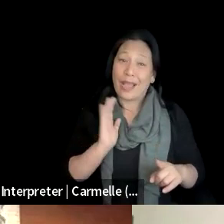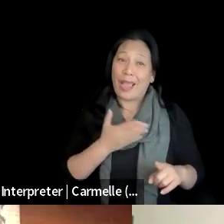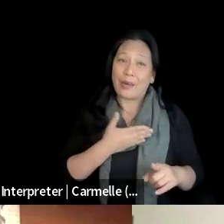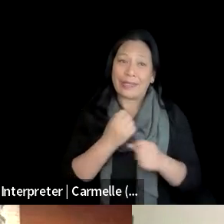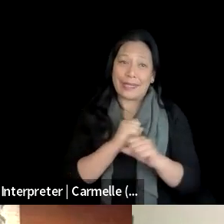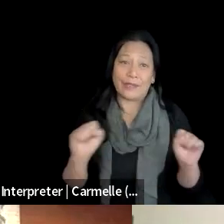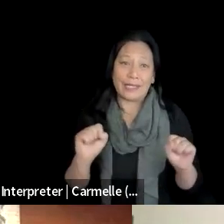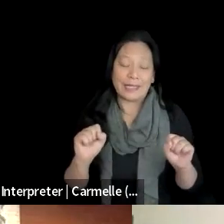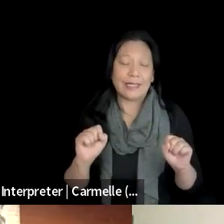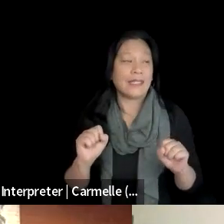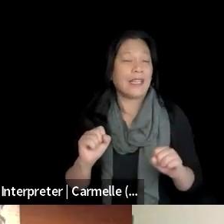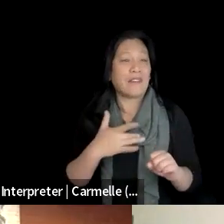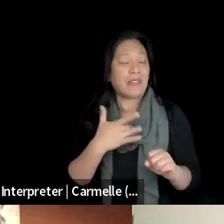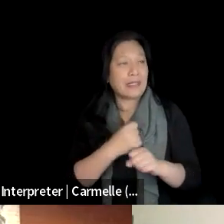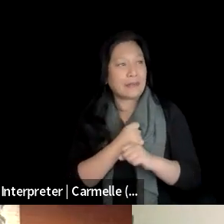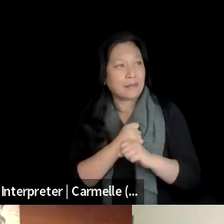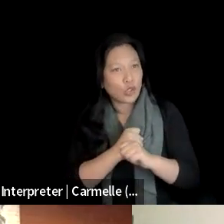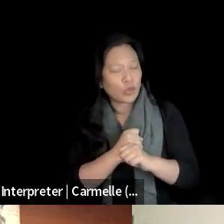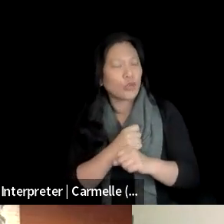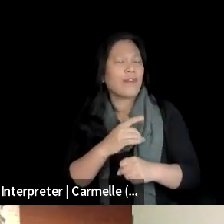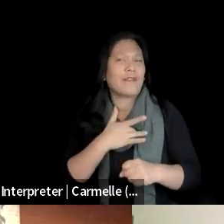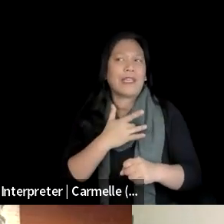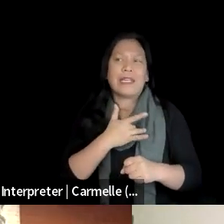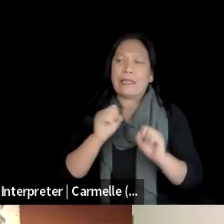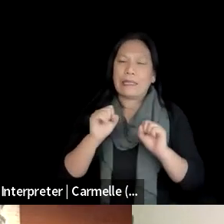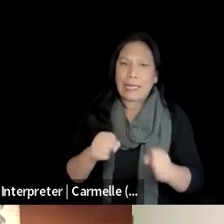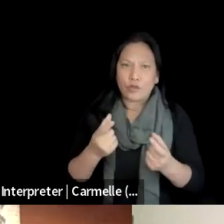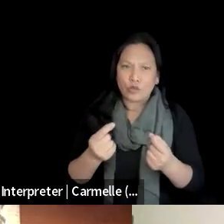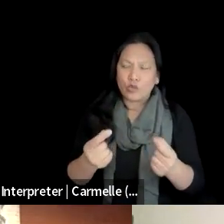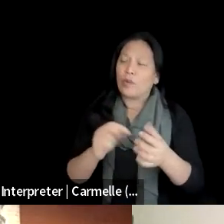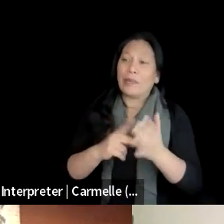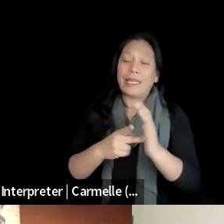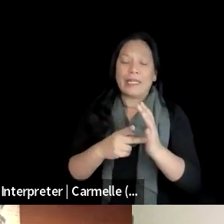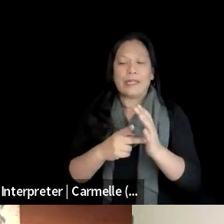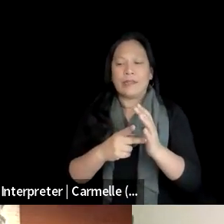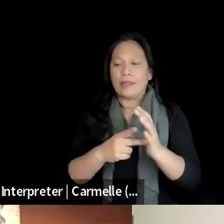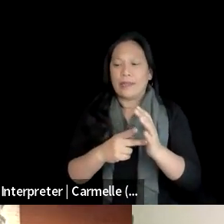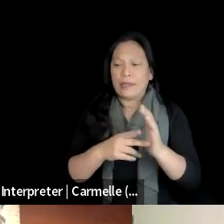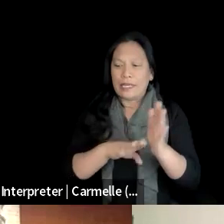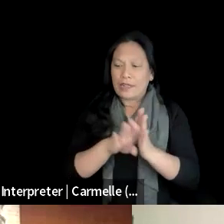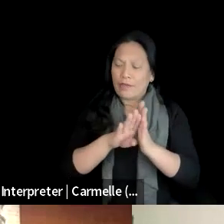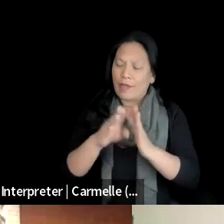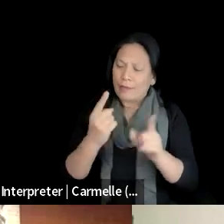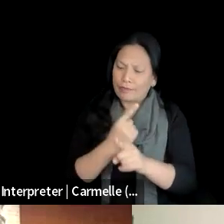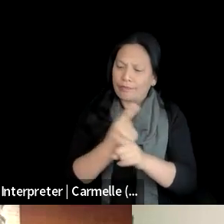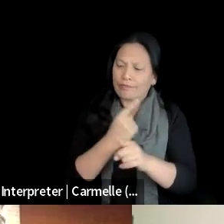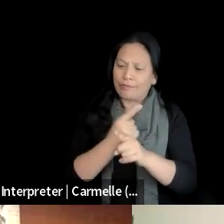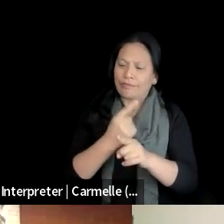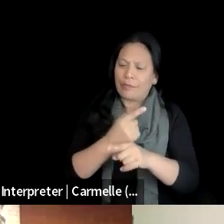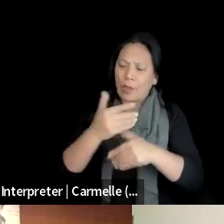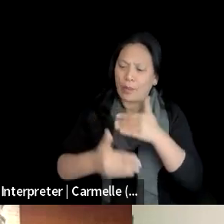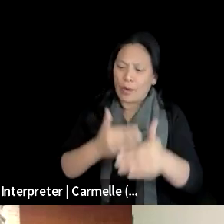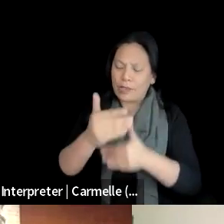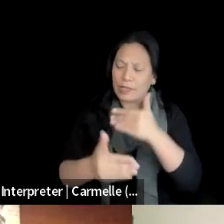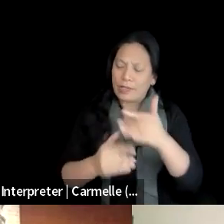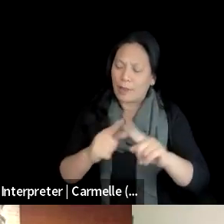room, our own security, building a process that we recognize as our own. And I think it's really